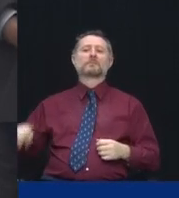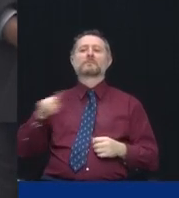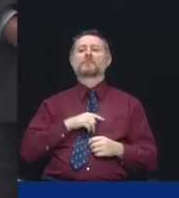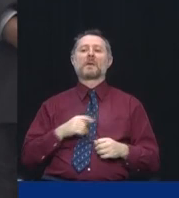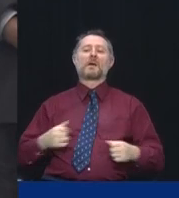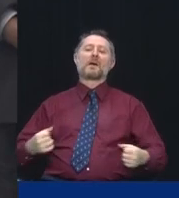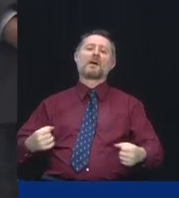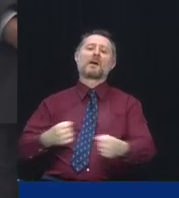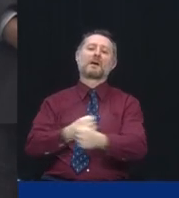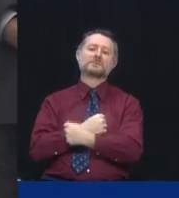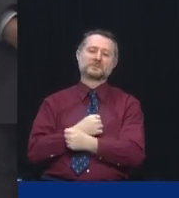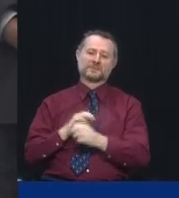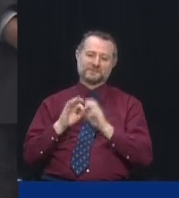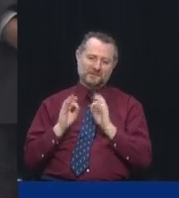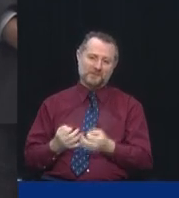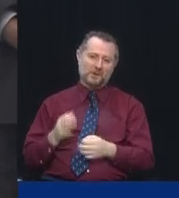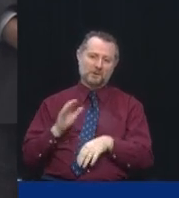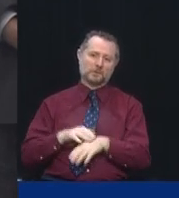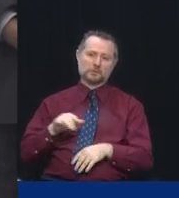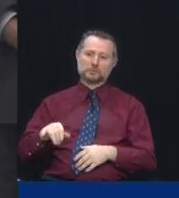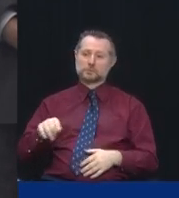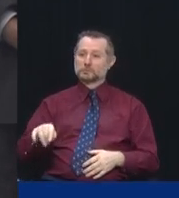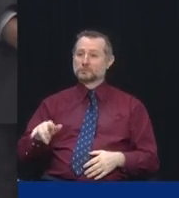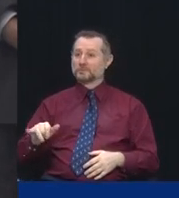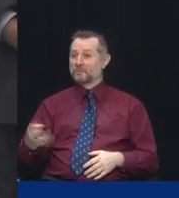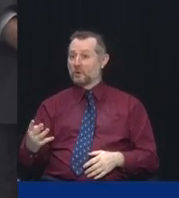July. I'd like to be able to hug my relatives